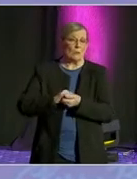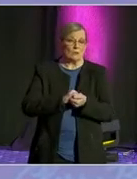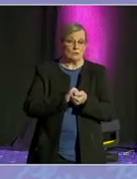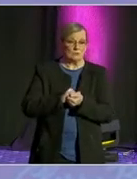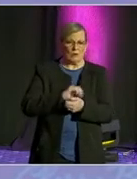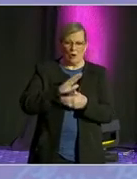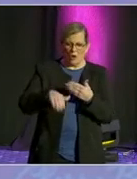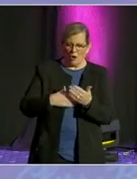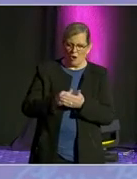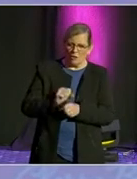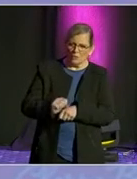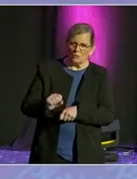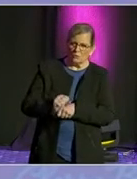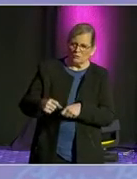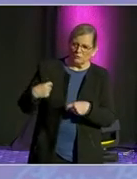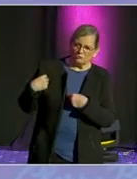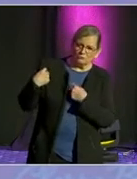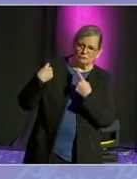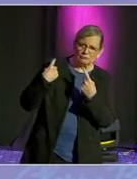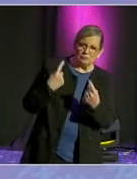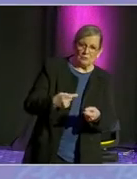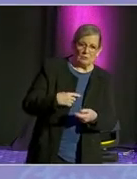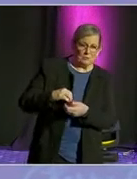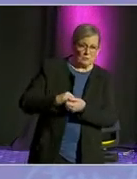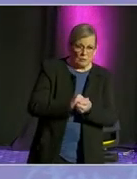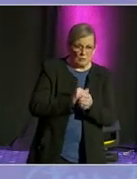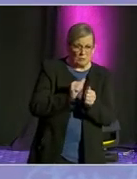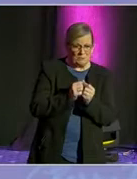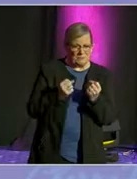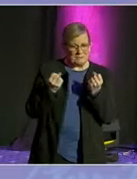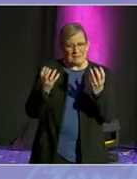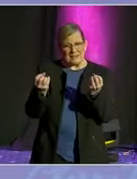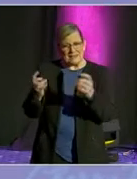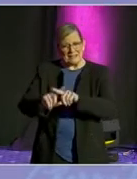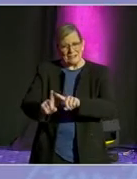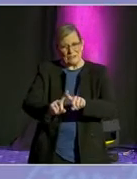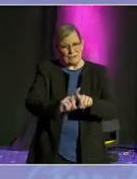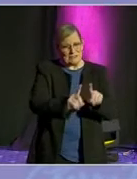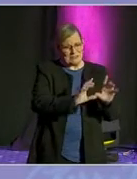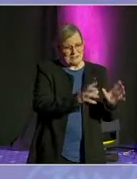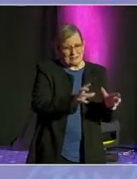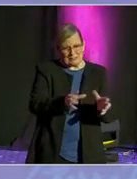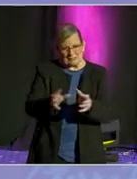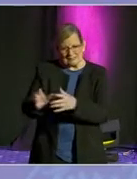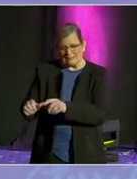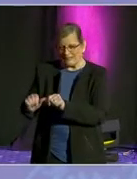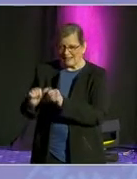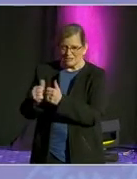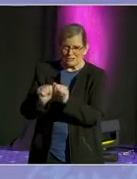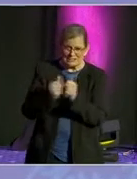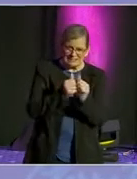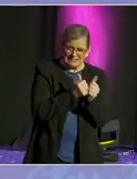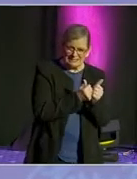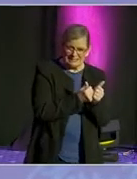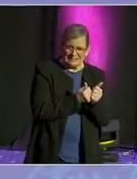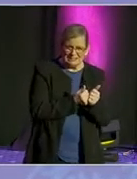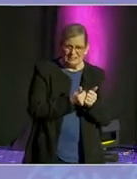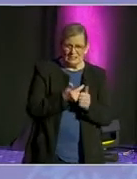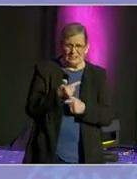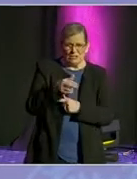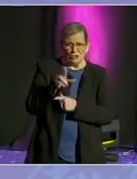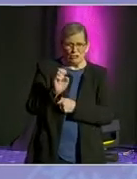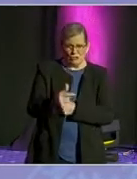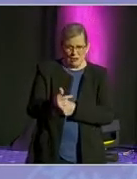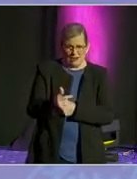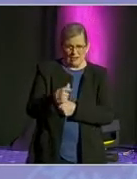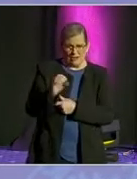is done in partnership with so many different entities and agencies. So I want to thank Greg Odell, the President and